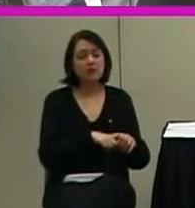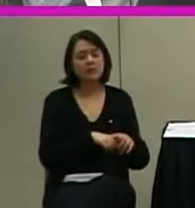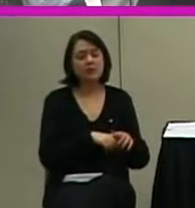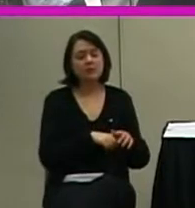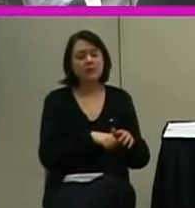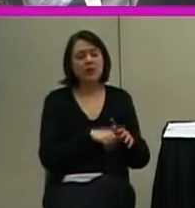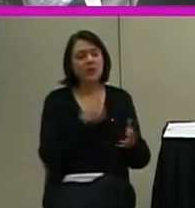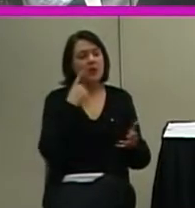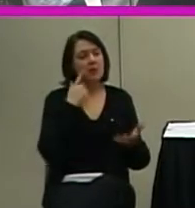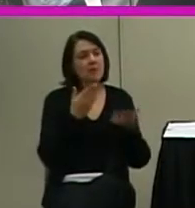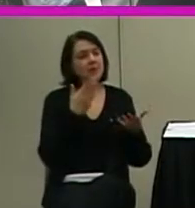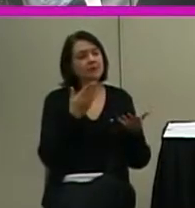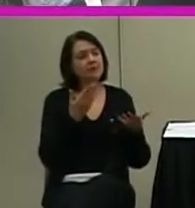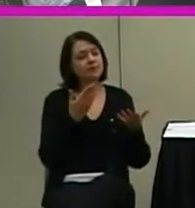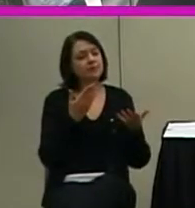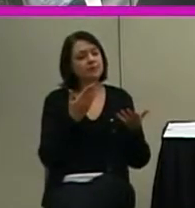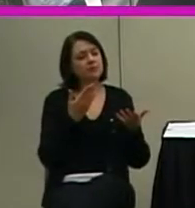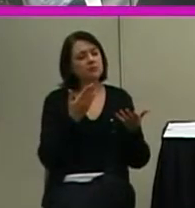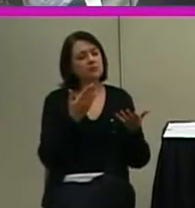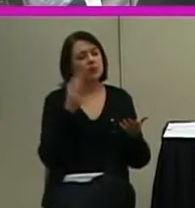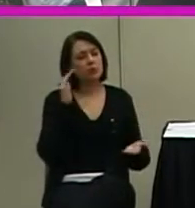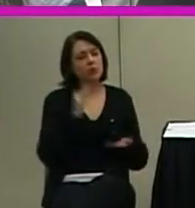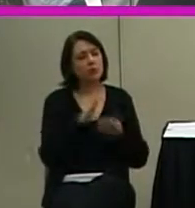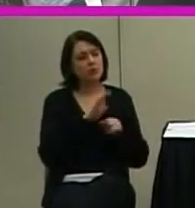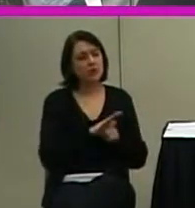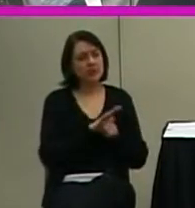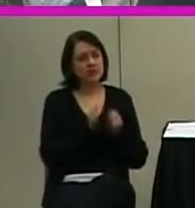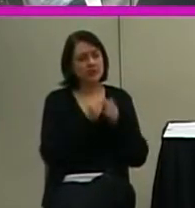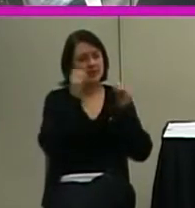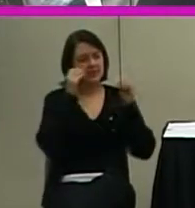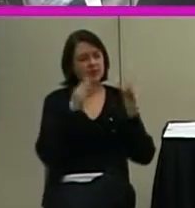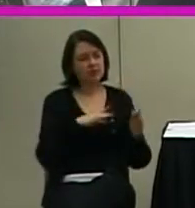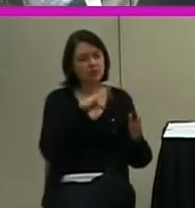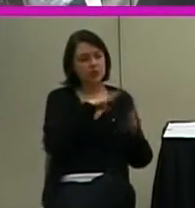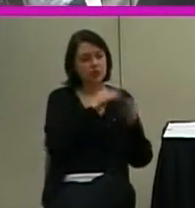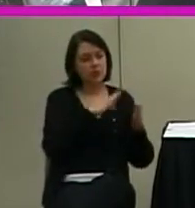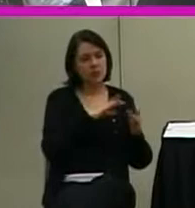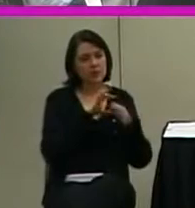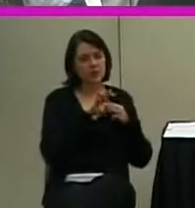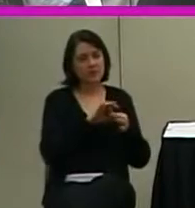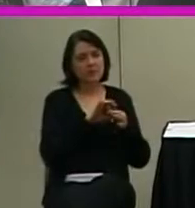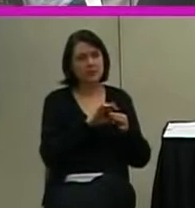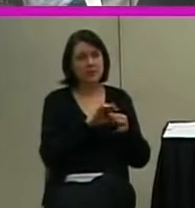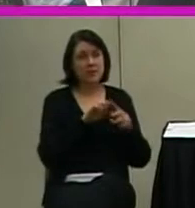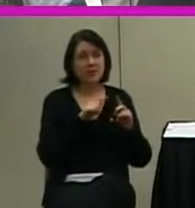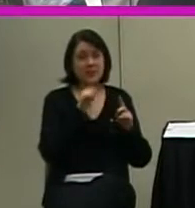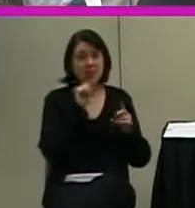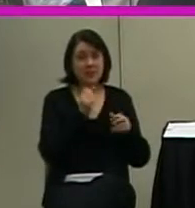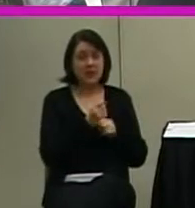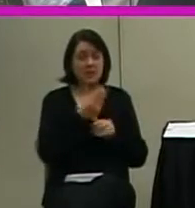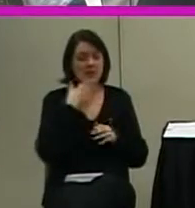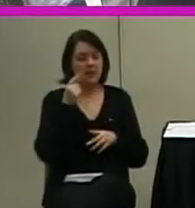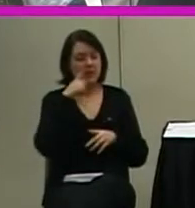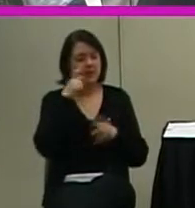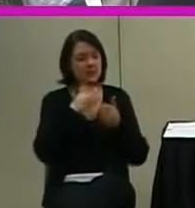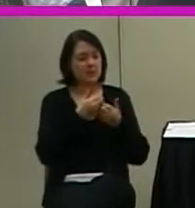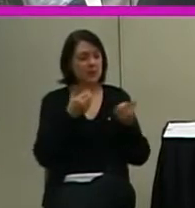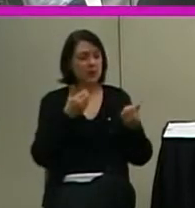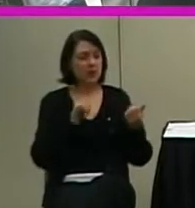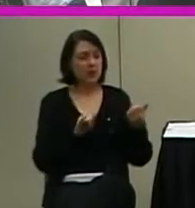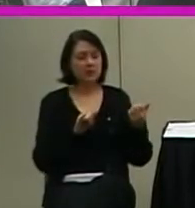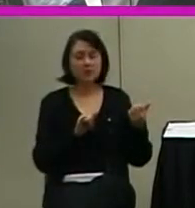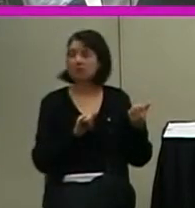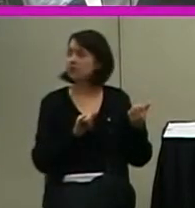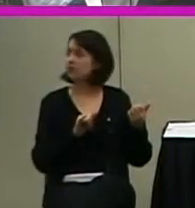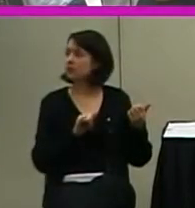that teacher whose maybe relationship with that student isn't so great, although you're not making it better either because you're kind of separating it, but I